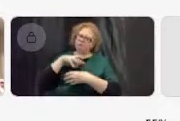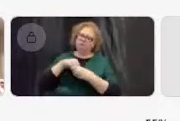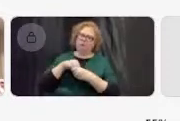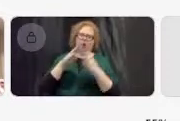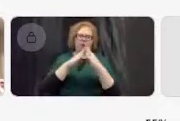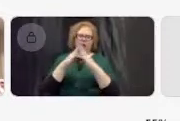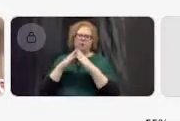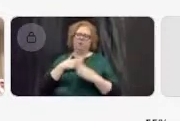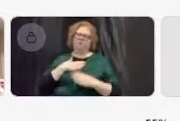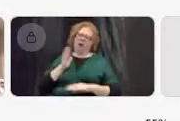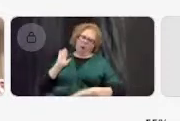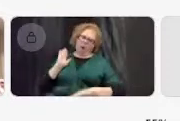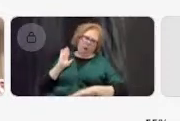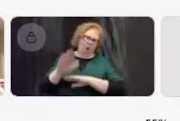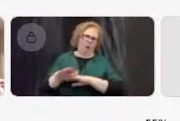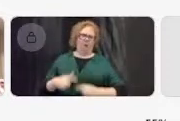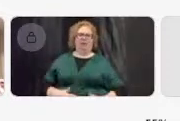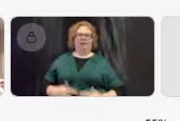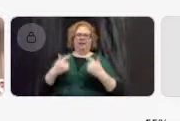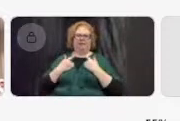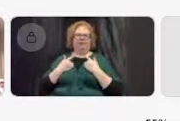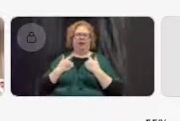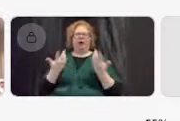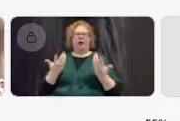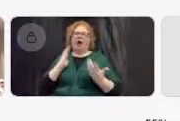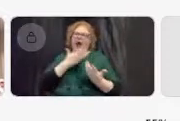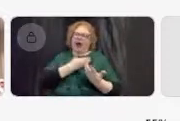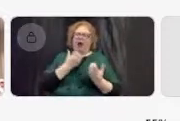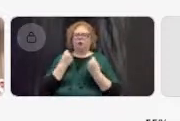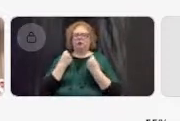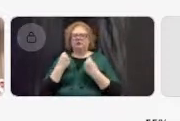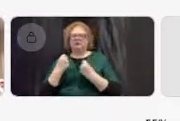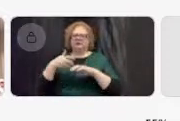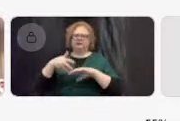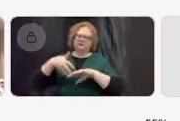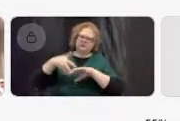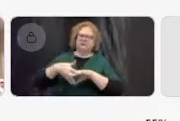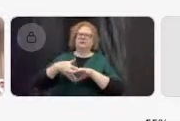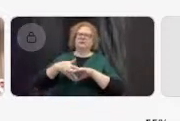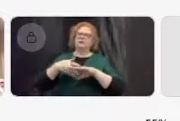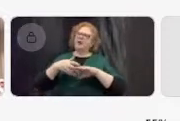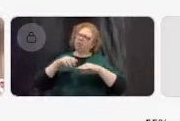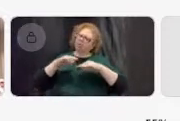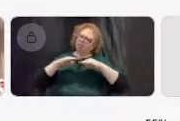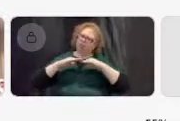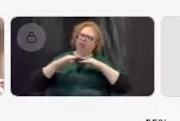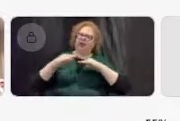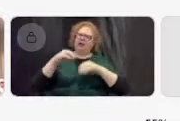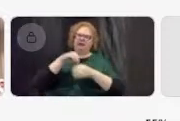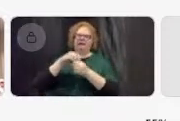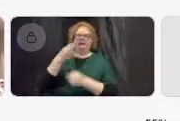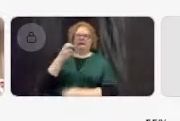the stability and the neighborhood that we have in the Heights is very